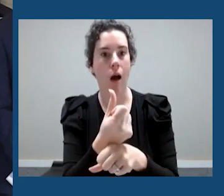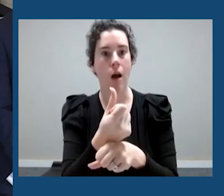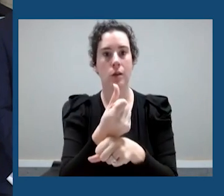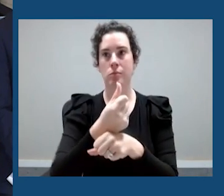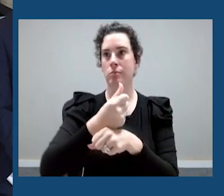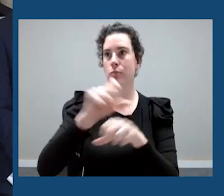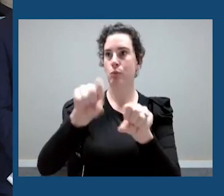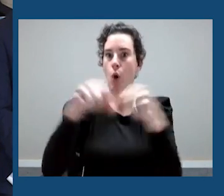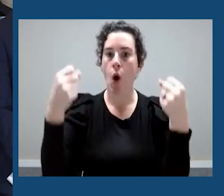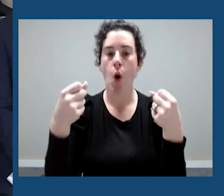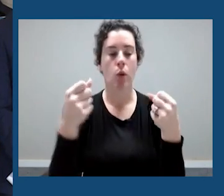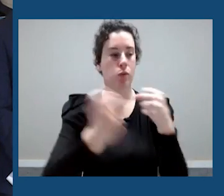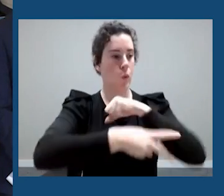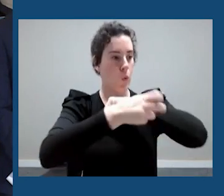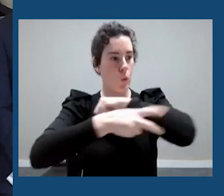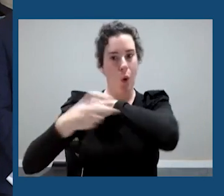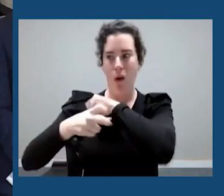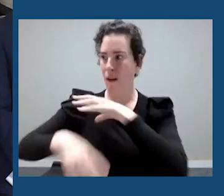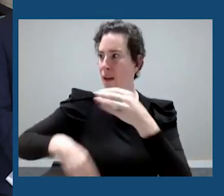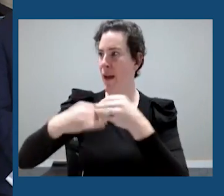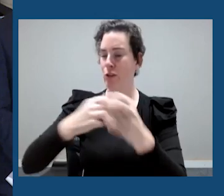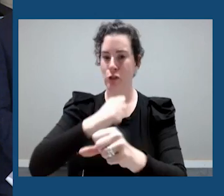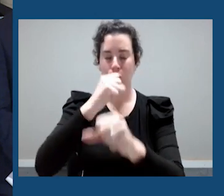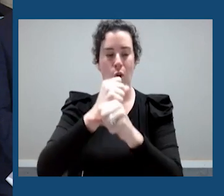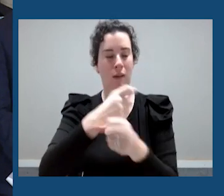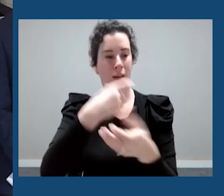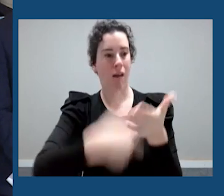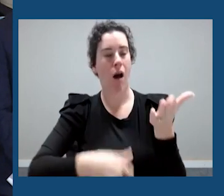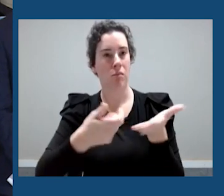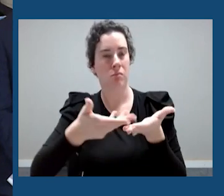extra security. It's becoming a